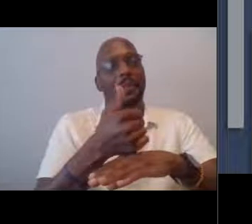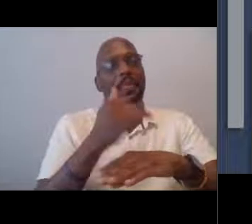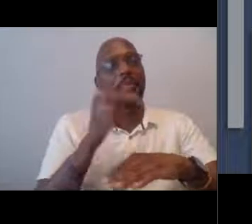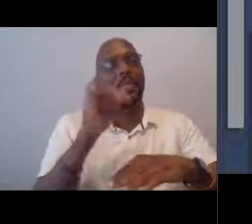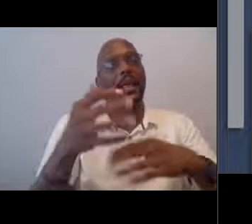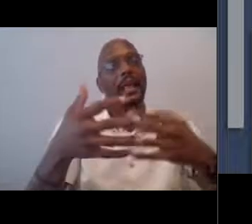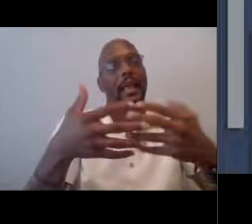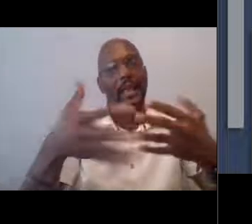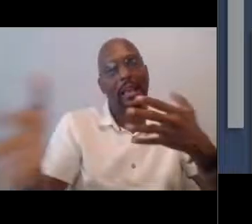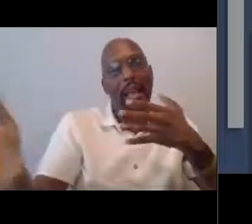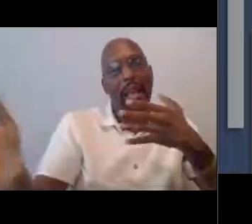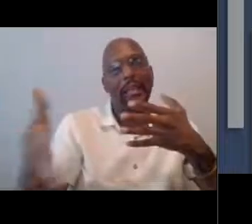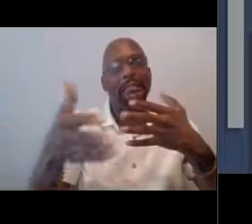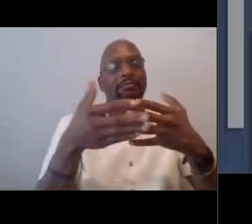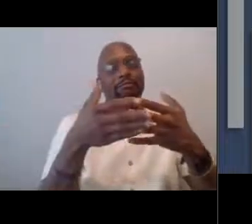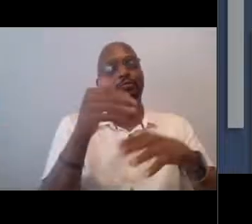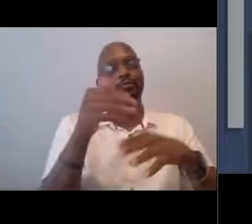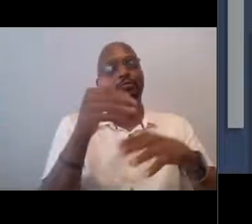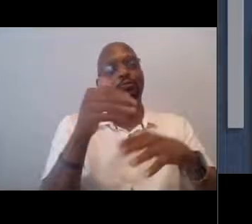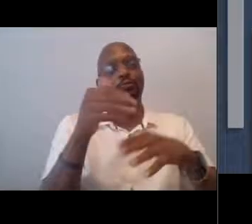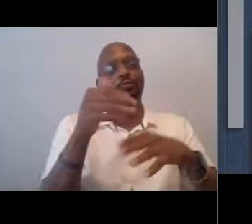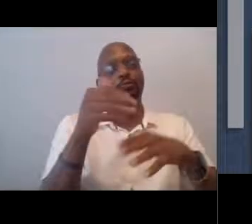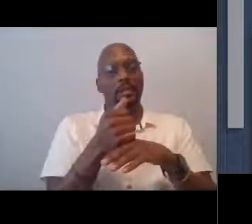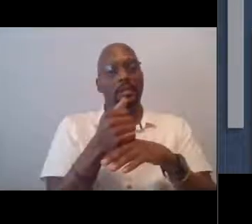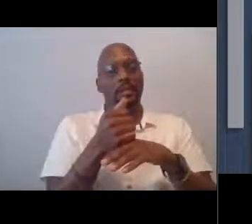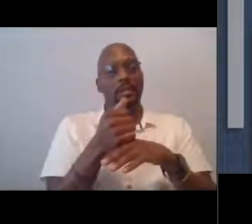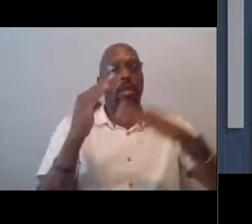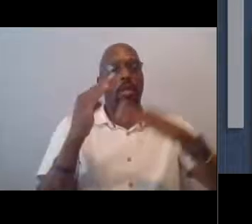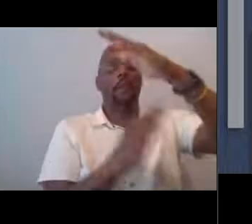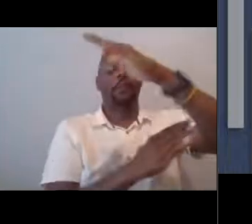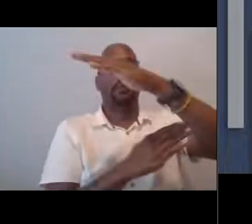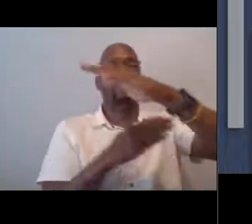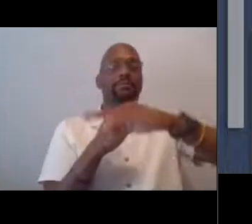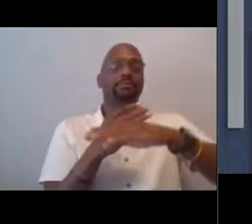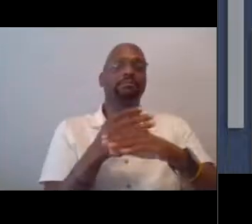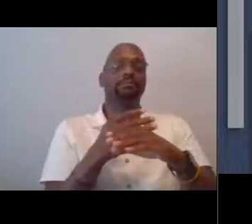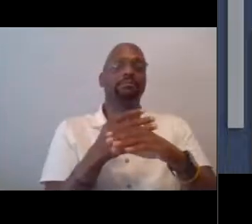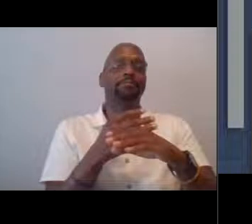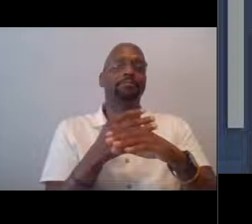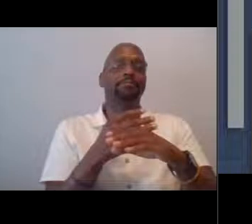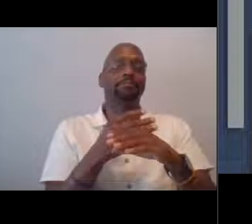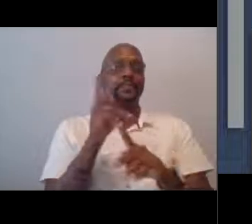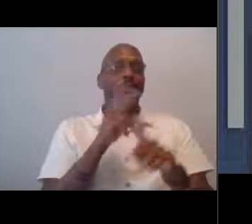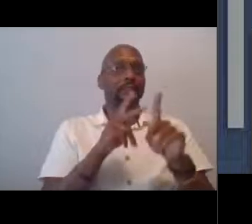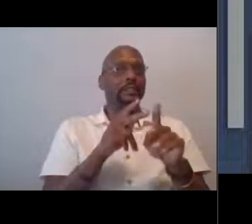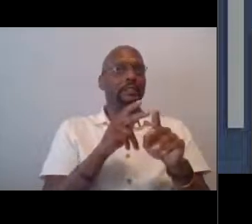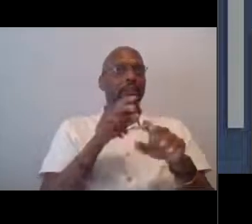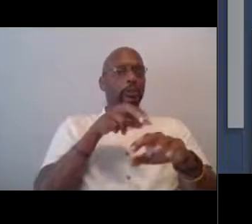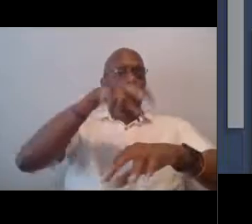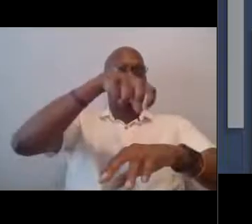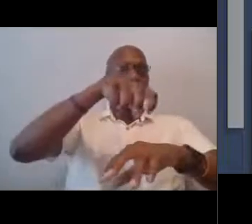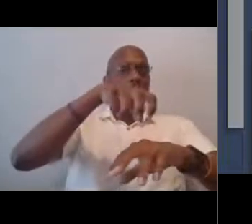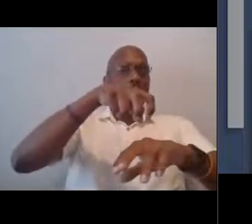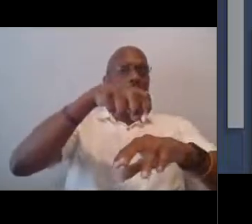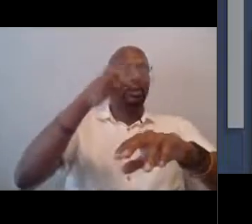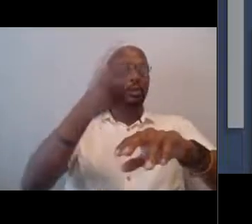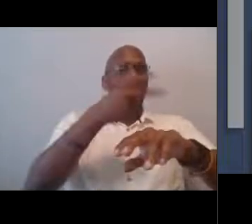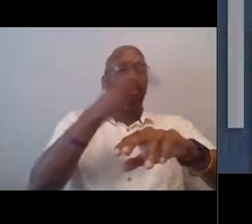mesh, we can get it up on the bridge to prevent people from continuing to use it for